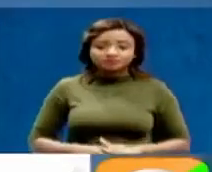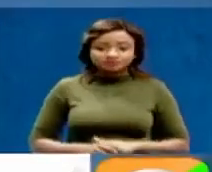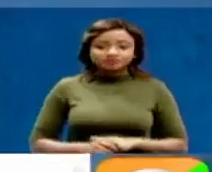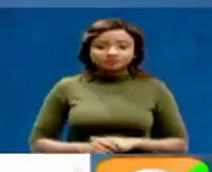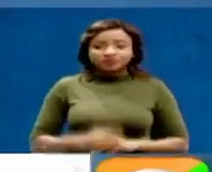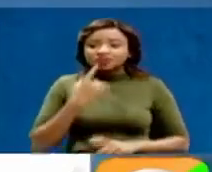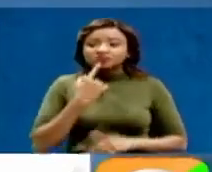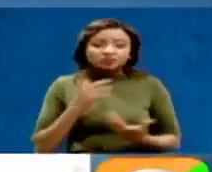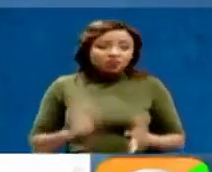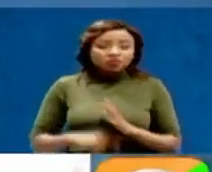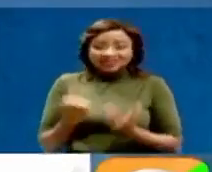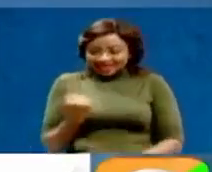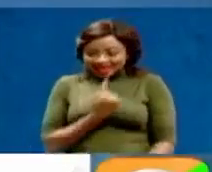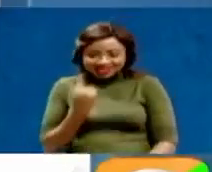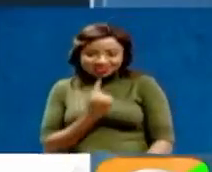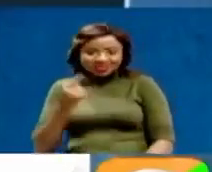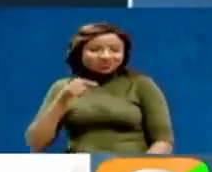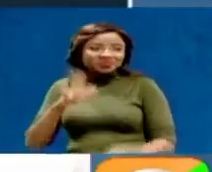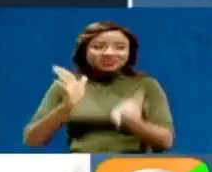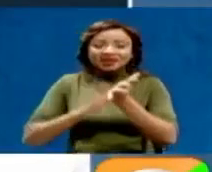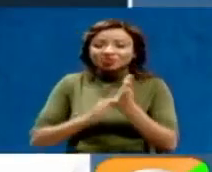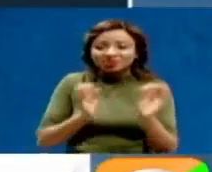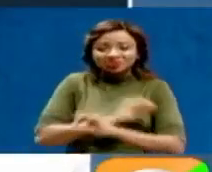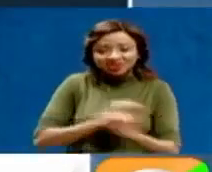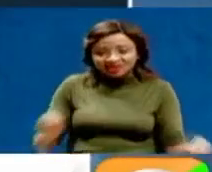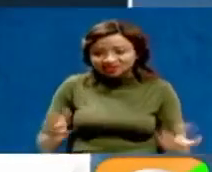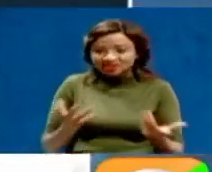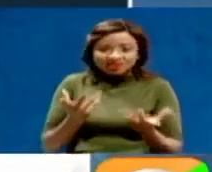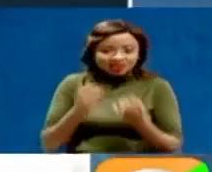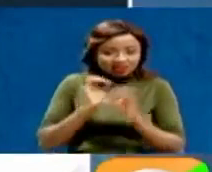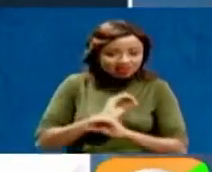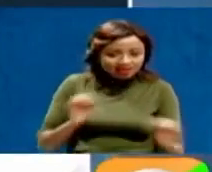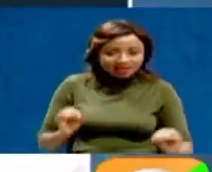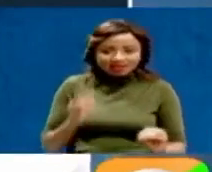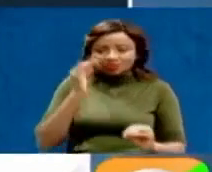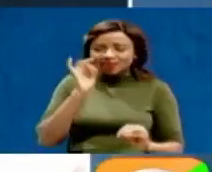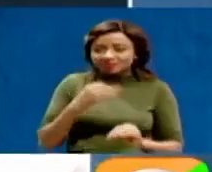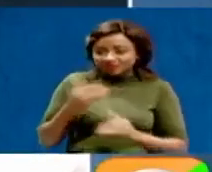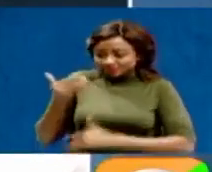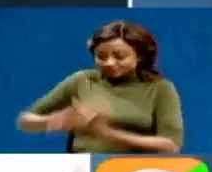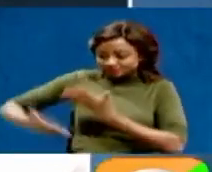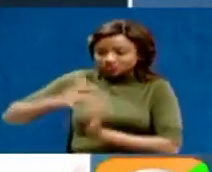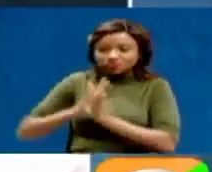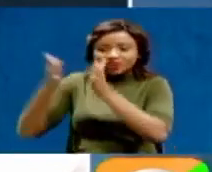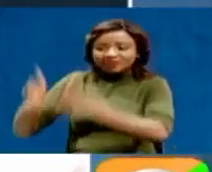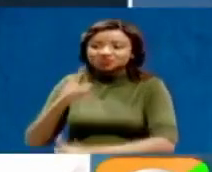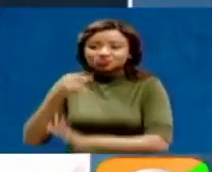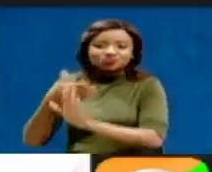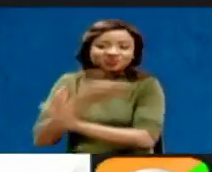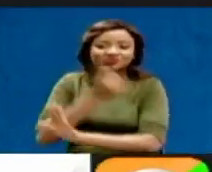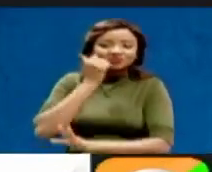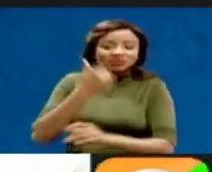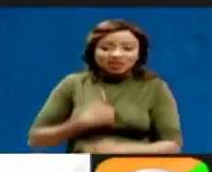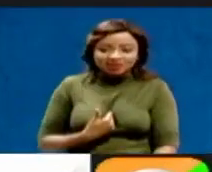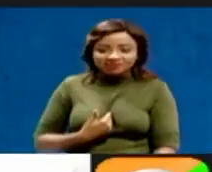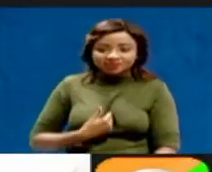quote, in addition, quarantine is not recommended in the event of close contact with an infected person, end quote.